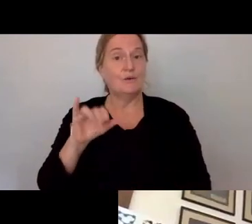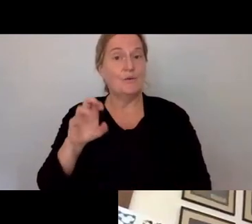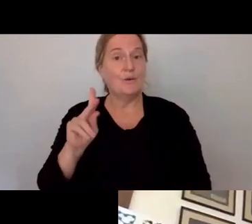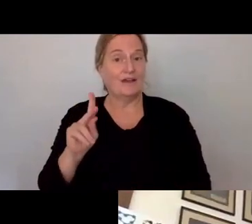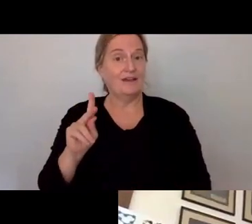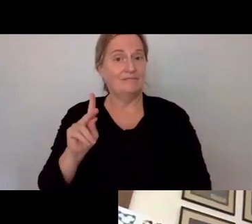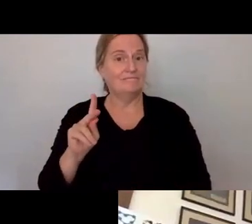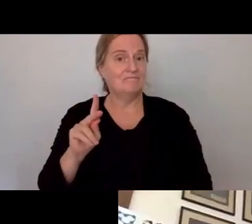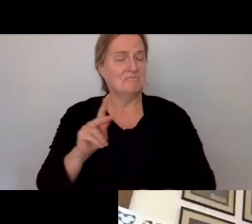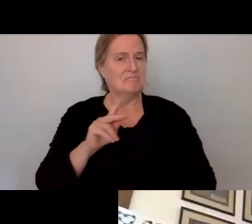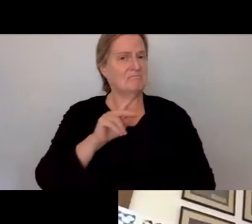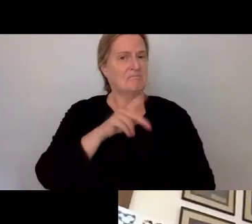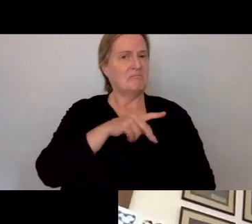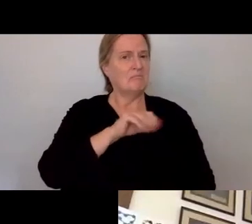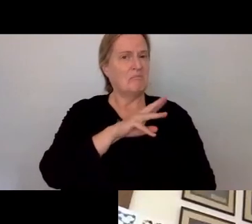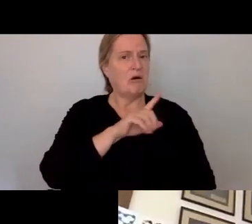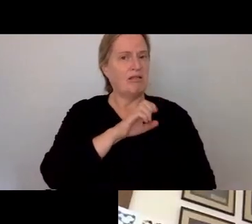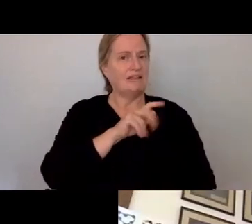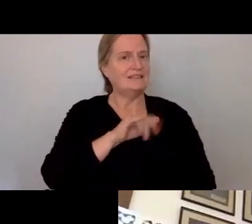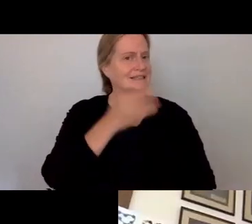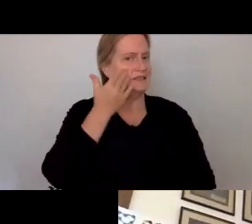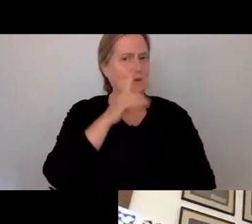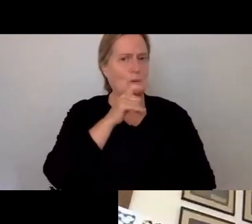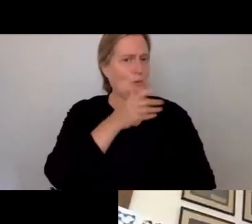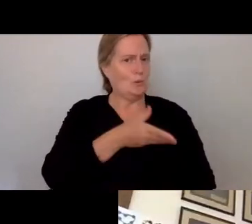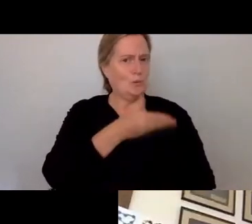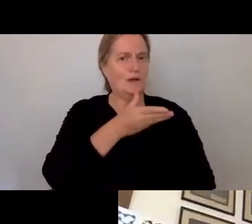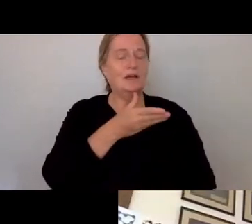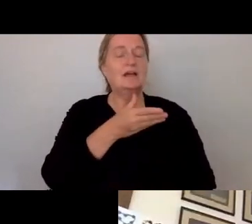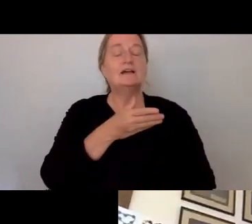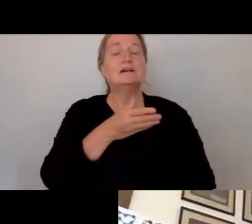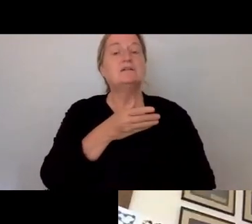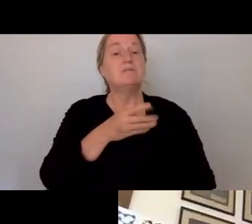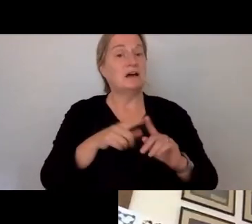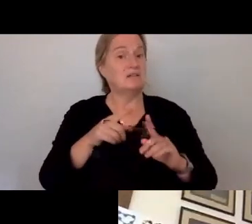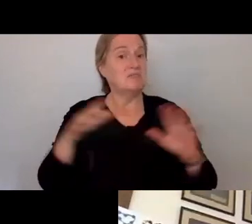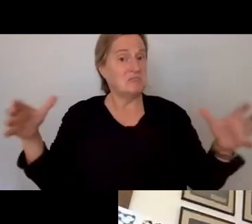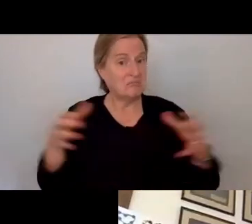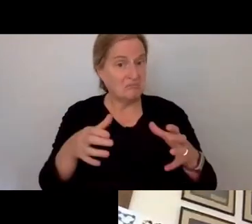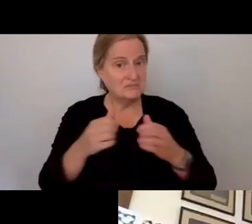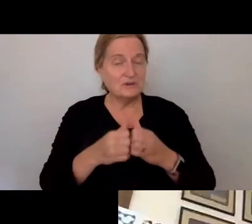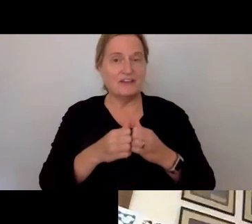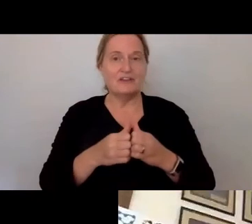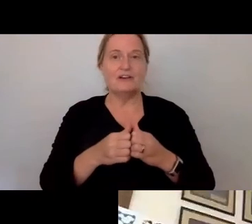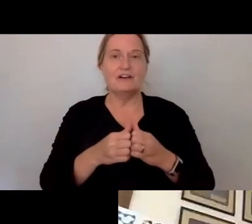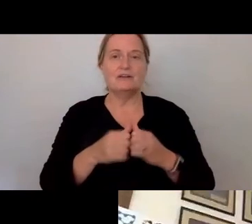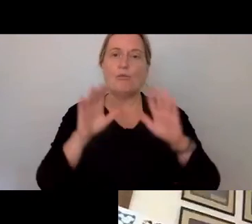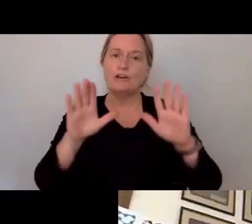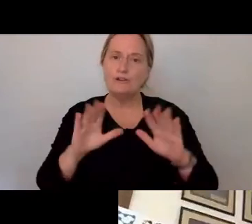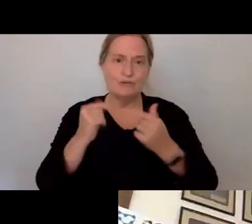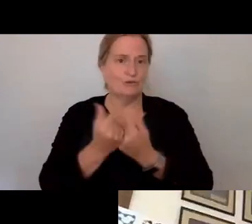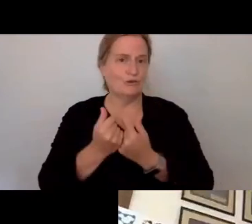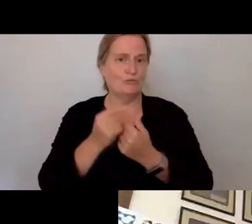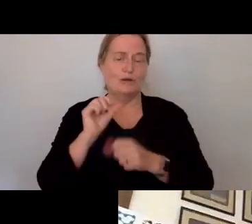the course of our discussion, it was an amazing group of 20 people. And we did this work in like about 4 or 5 months.